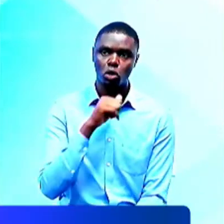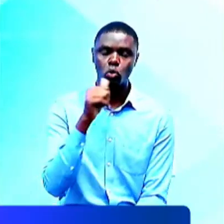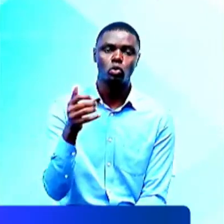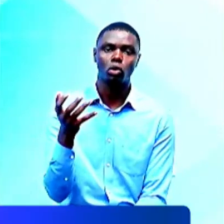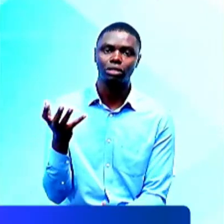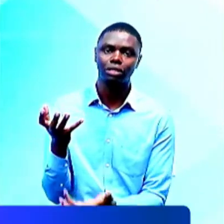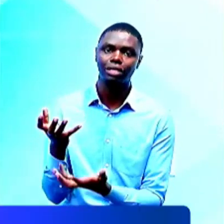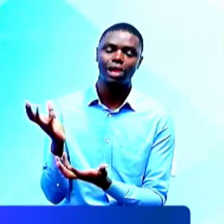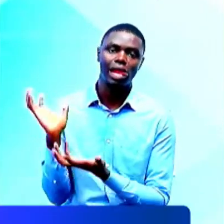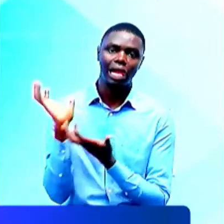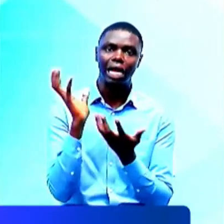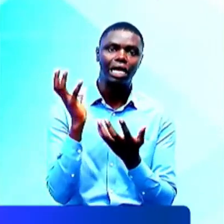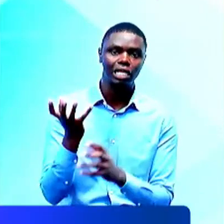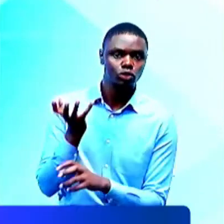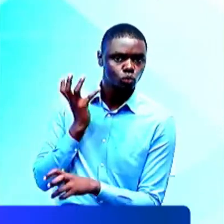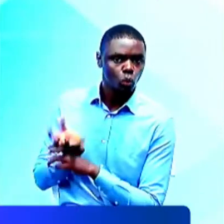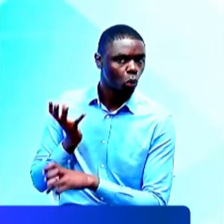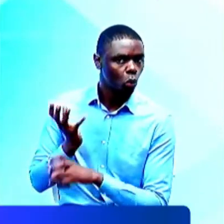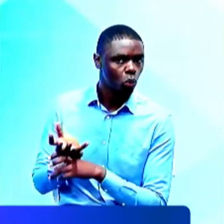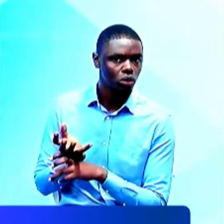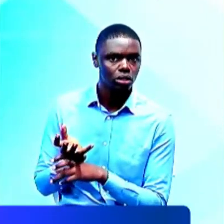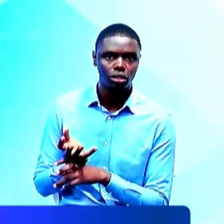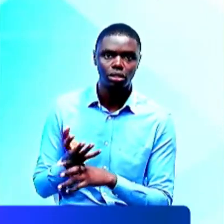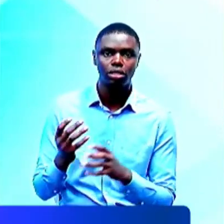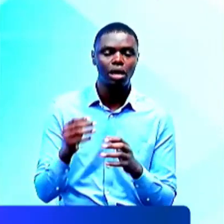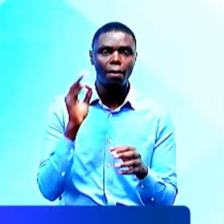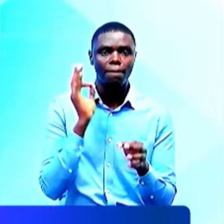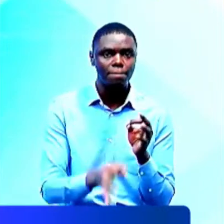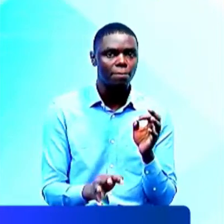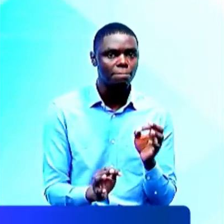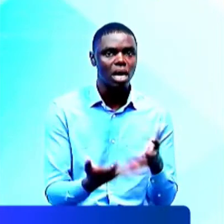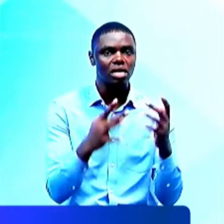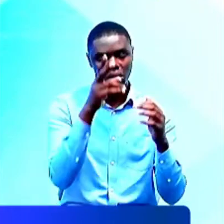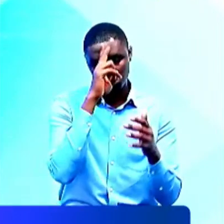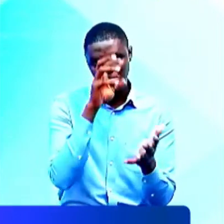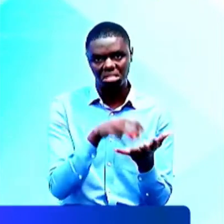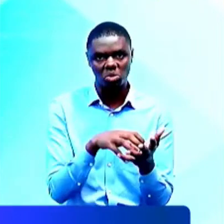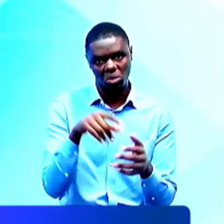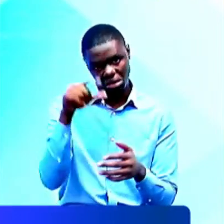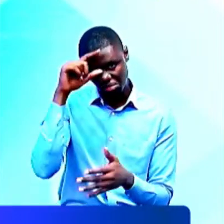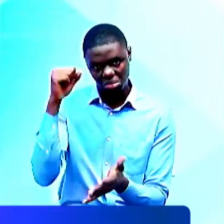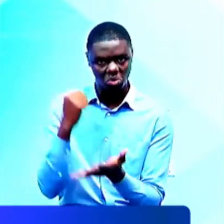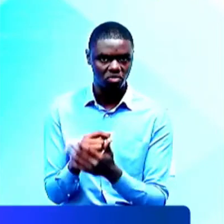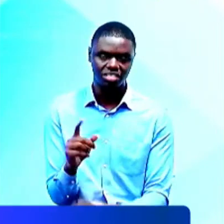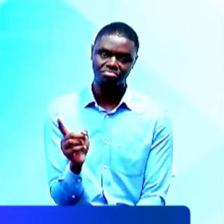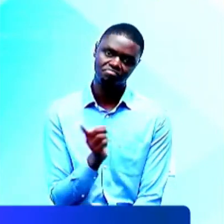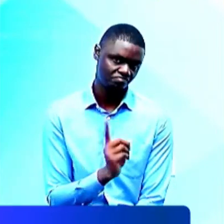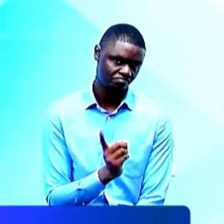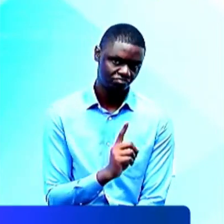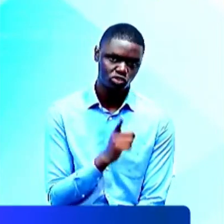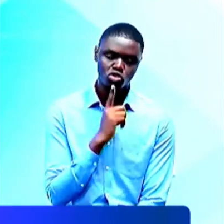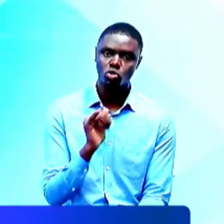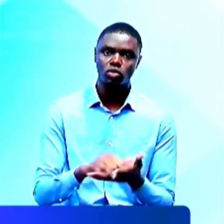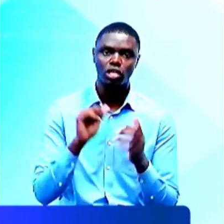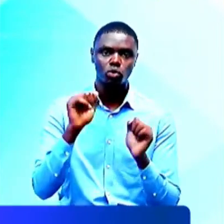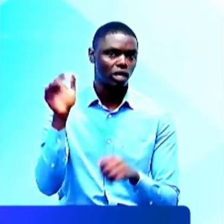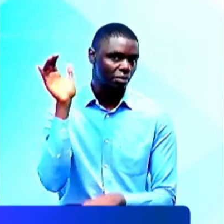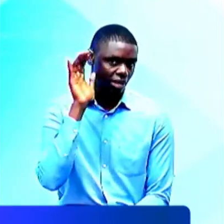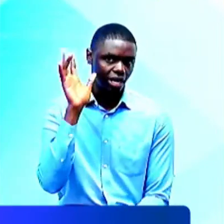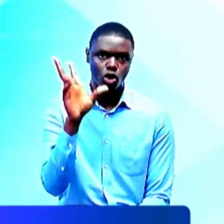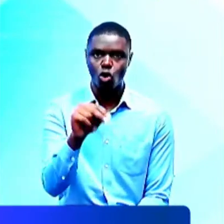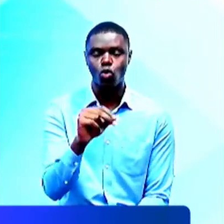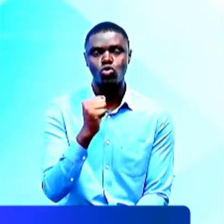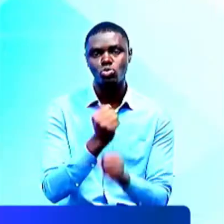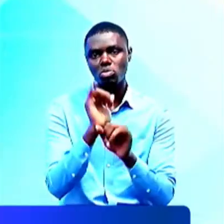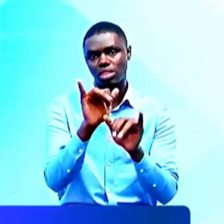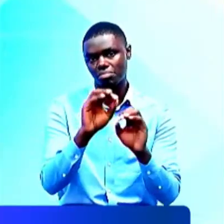stones, or you don't start burning police stations and government offices, yeah, so that you can be heard. No, you don't do